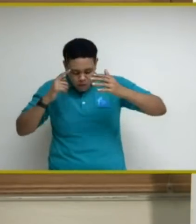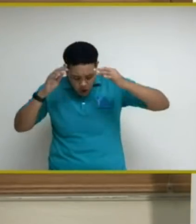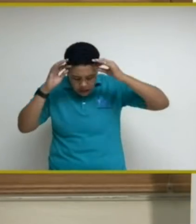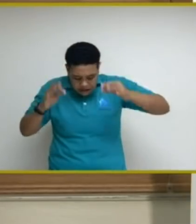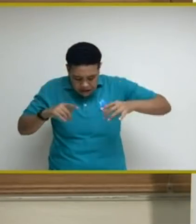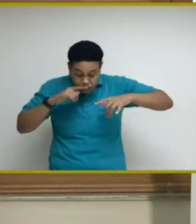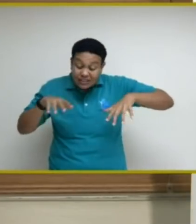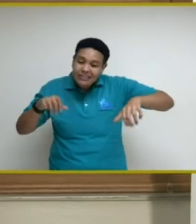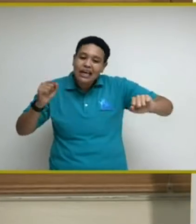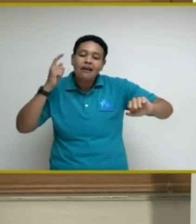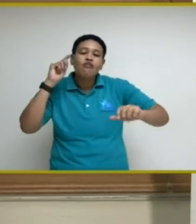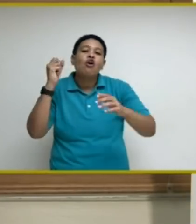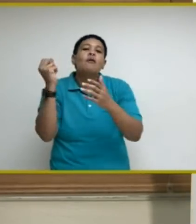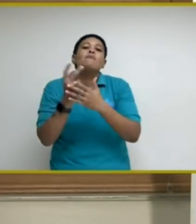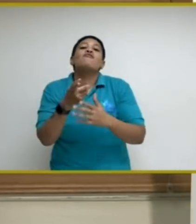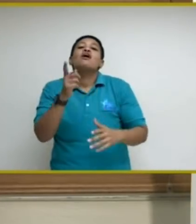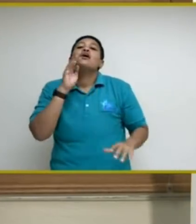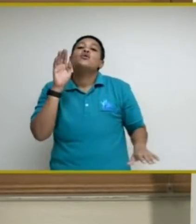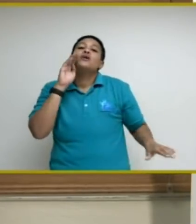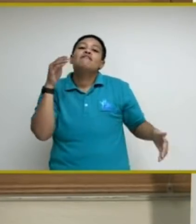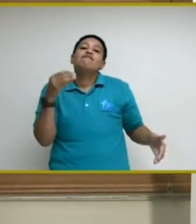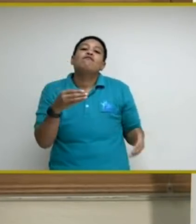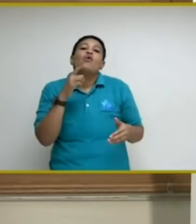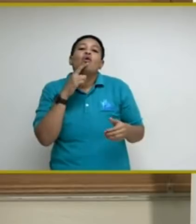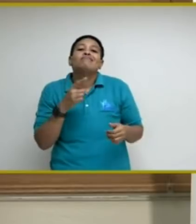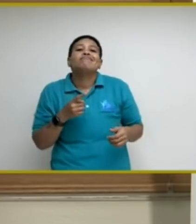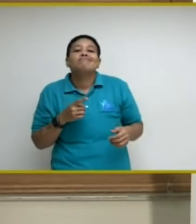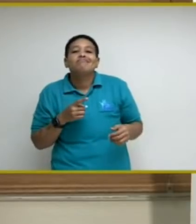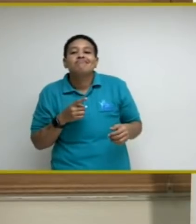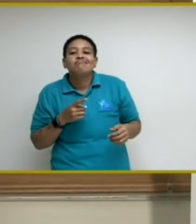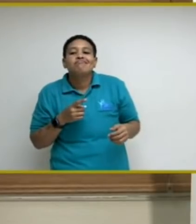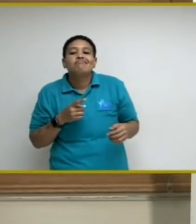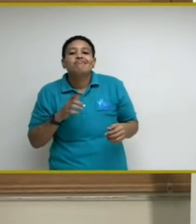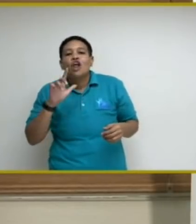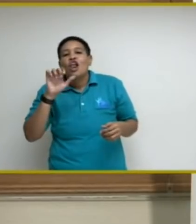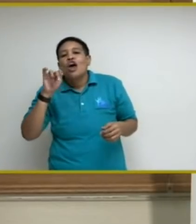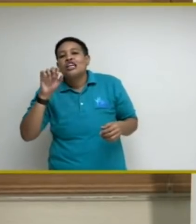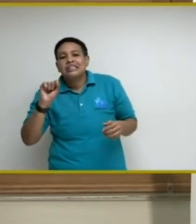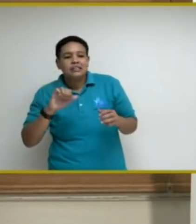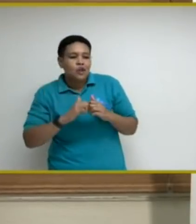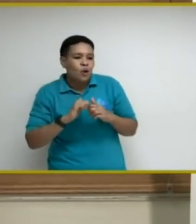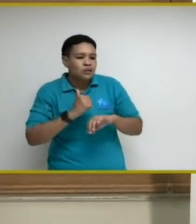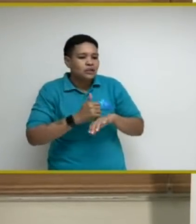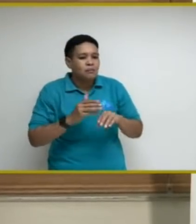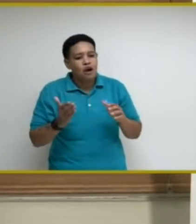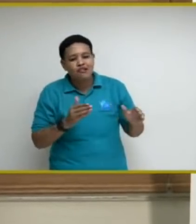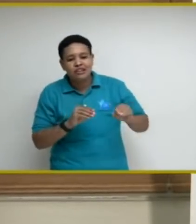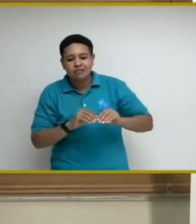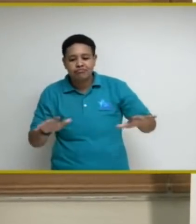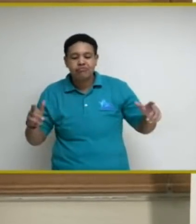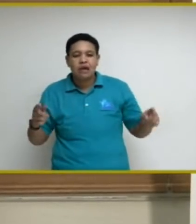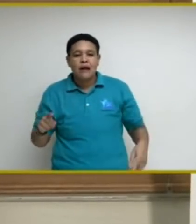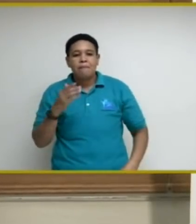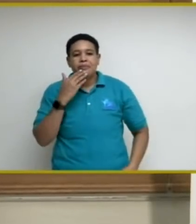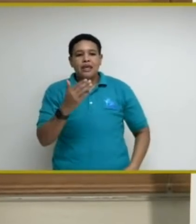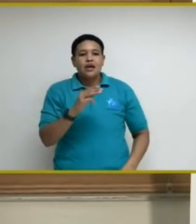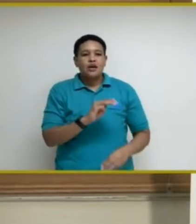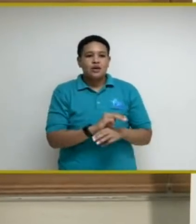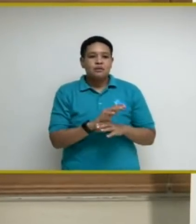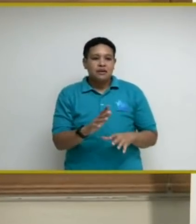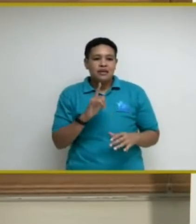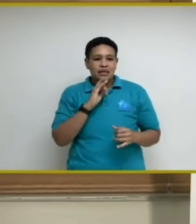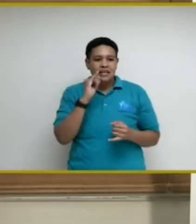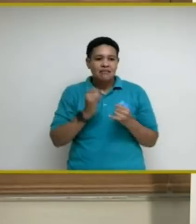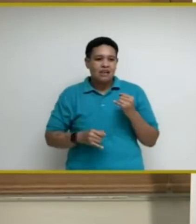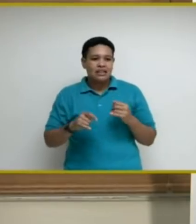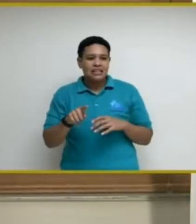finally made for approval, and then you deal with the logistics of it. So that's what is happening now. Thank you, Minister.